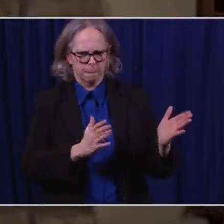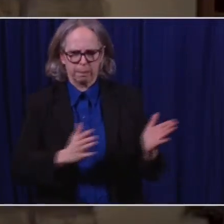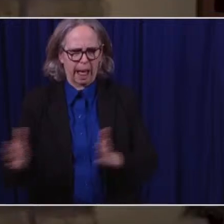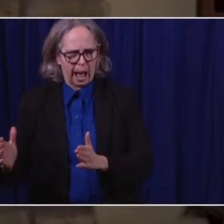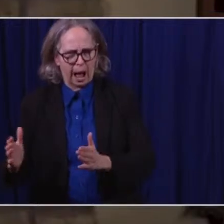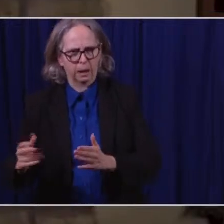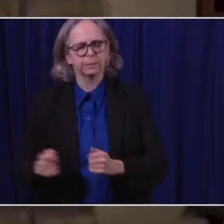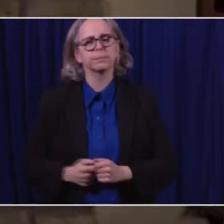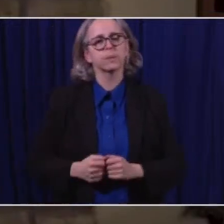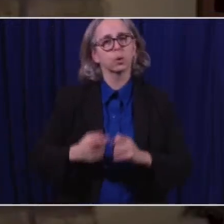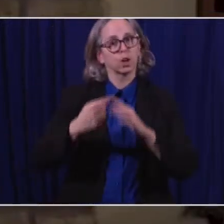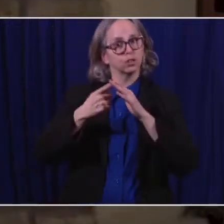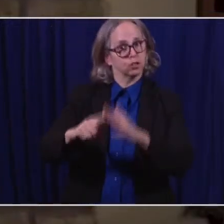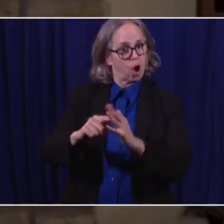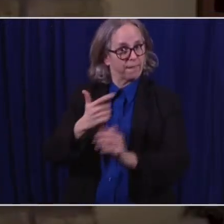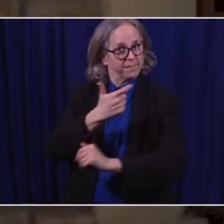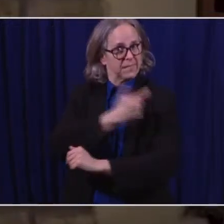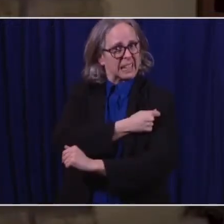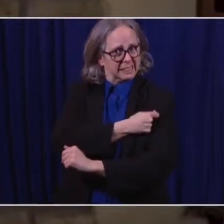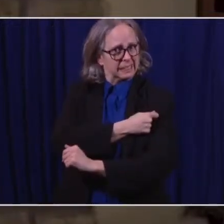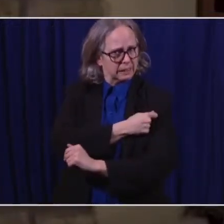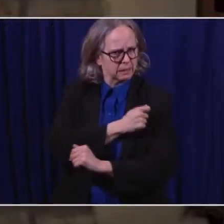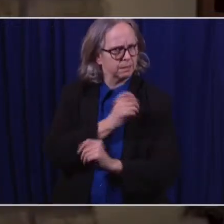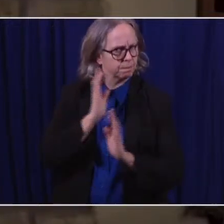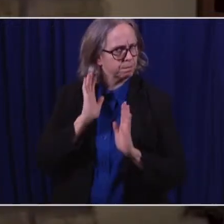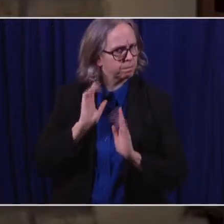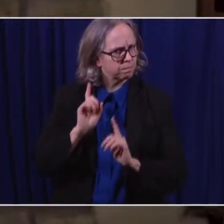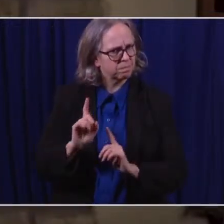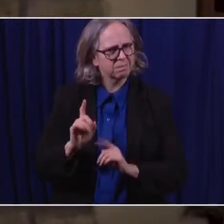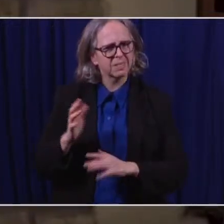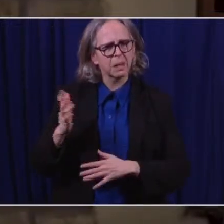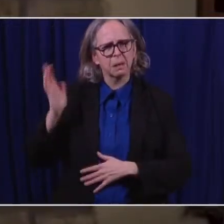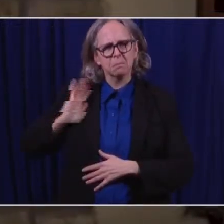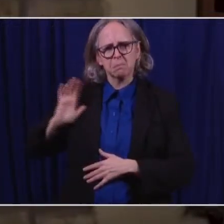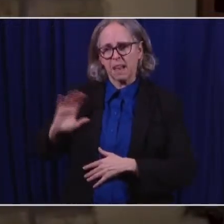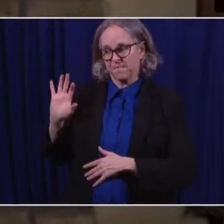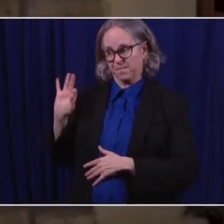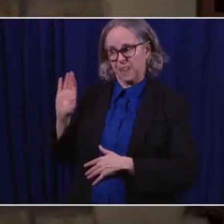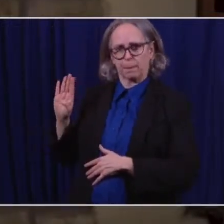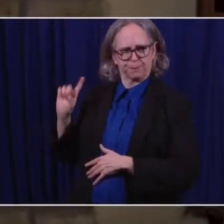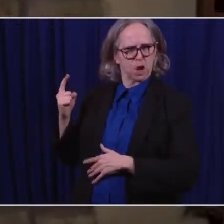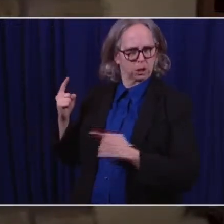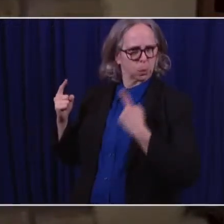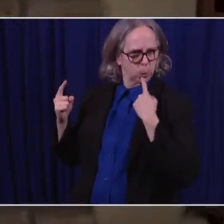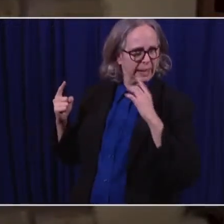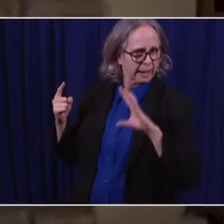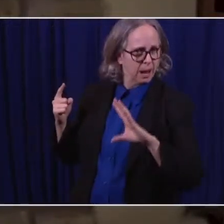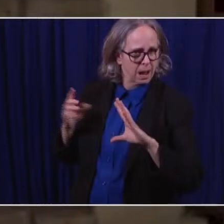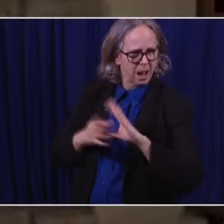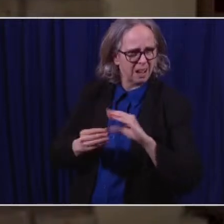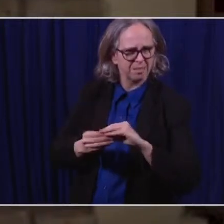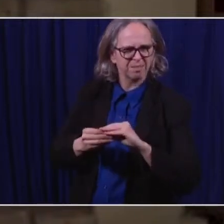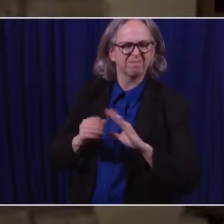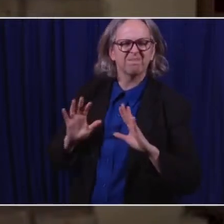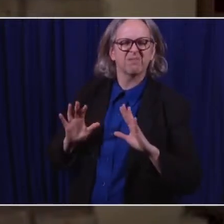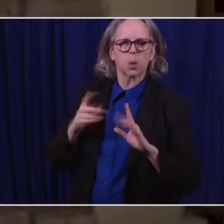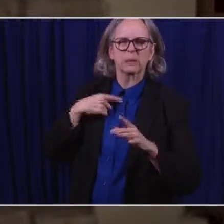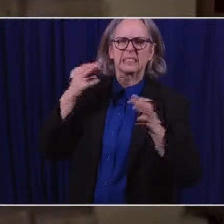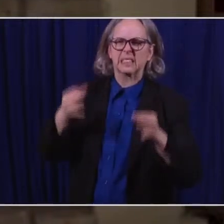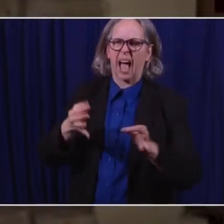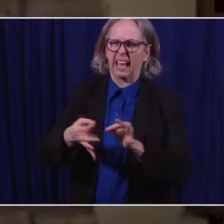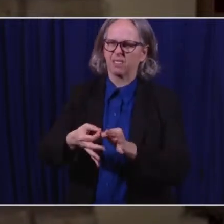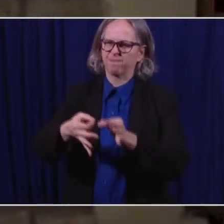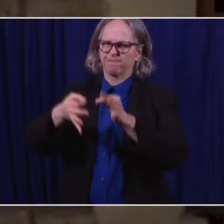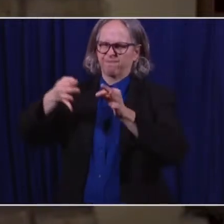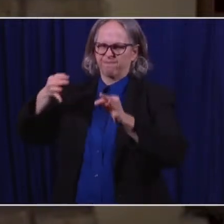vaccinating. Actually, we gave you the date of February 1. We're going to move that up a little bit. We're starting in Cincinnati the latter part of this week, I think on